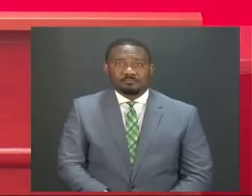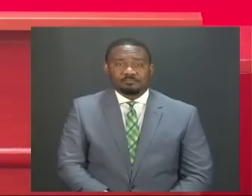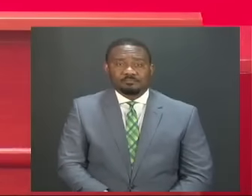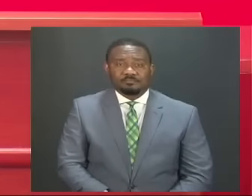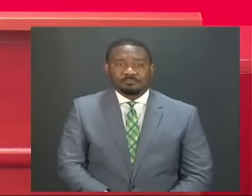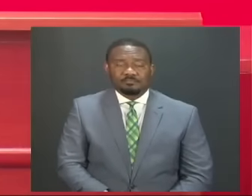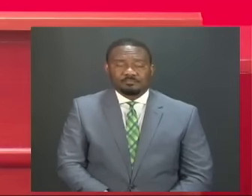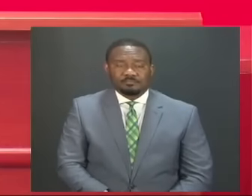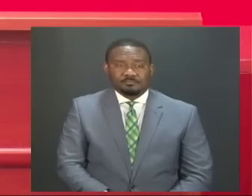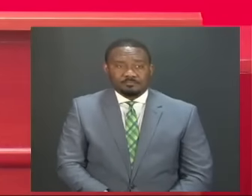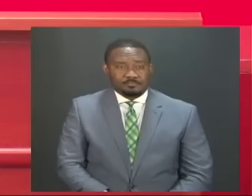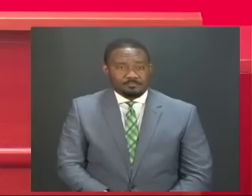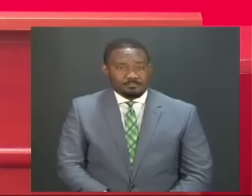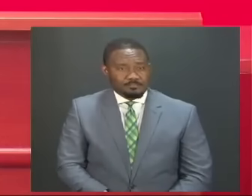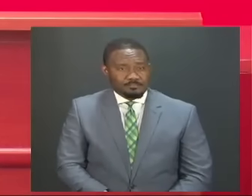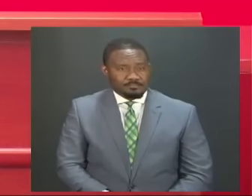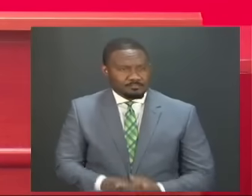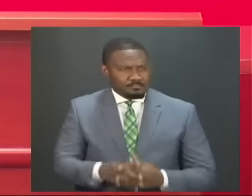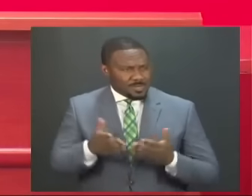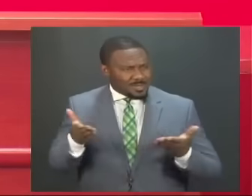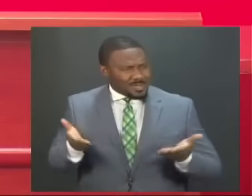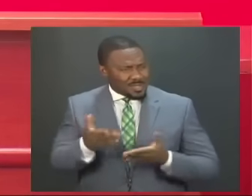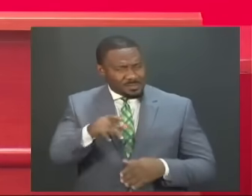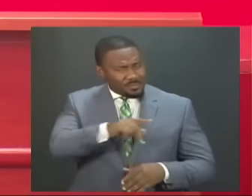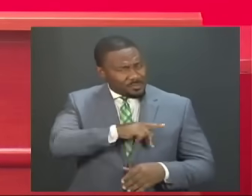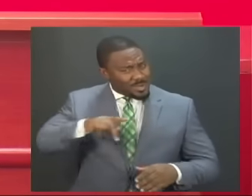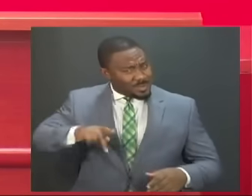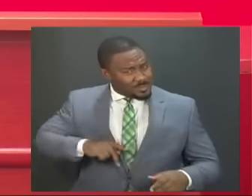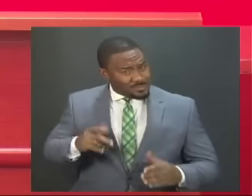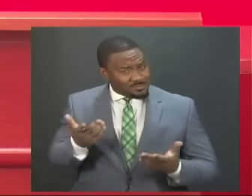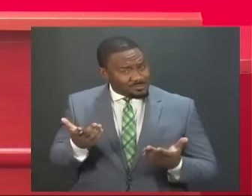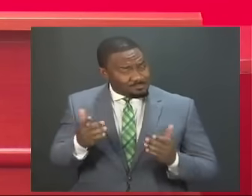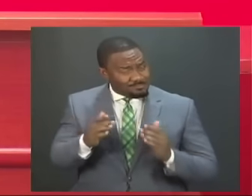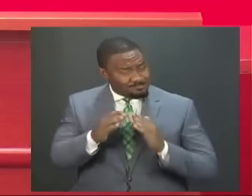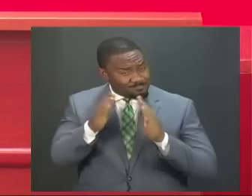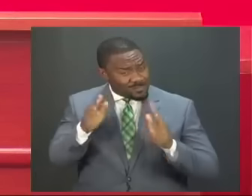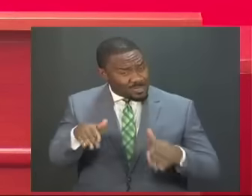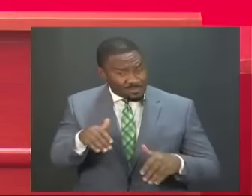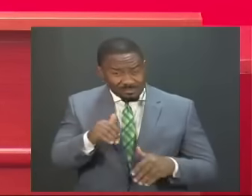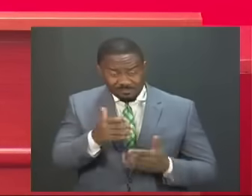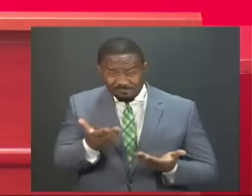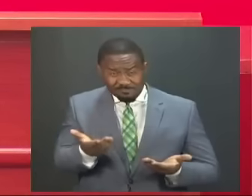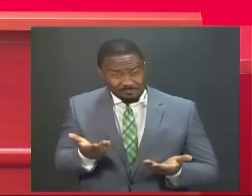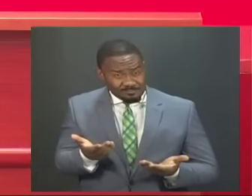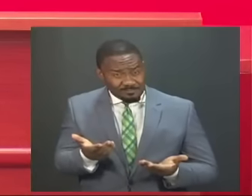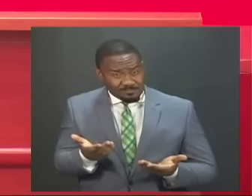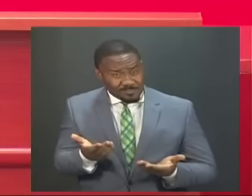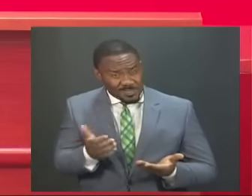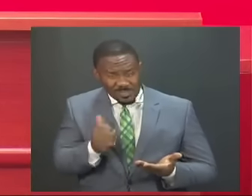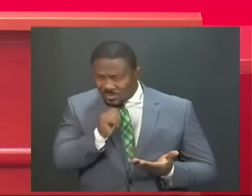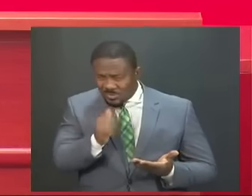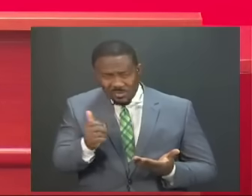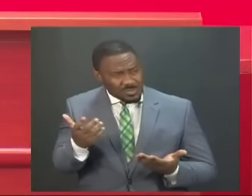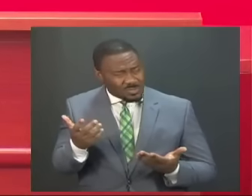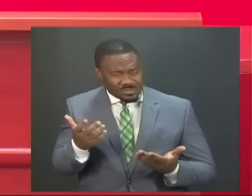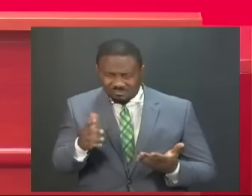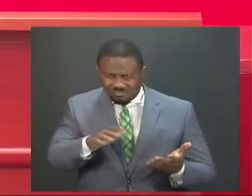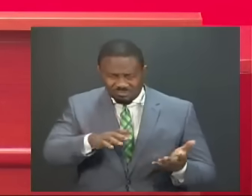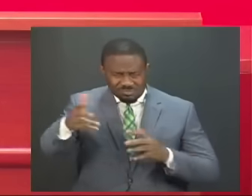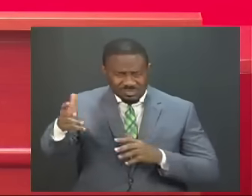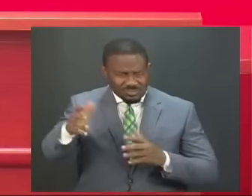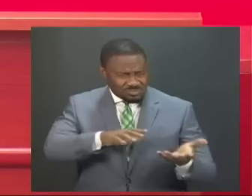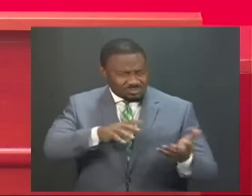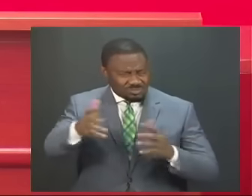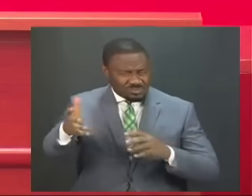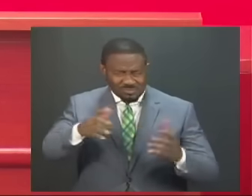This is the House of Parliament. It must not be so disorderly. The